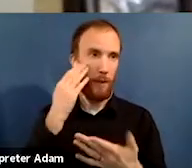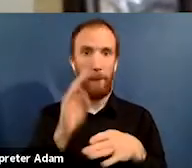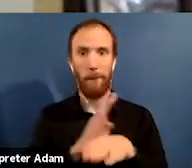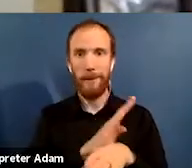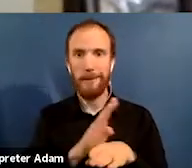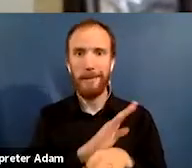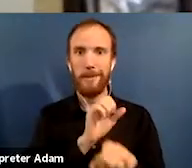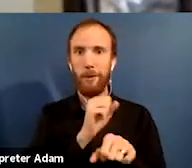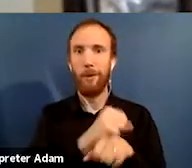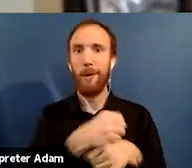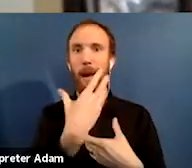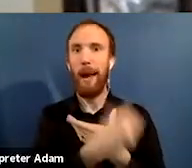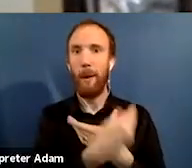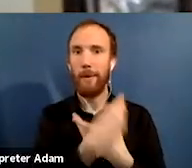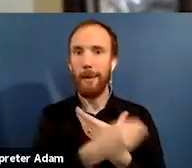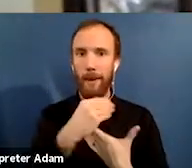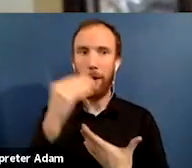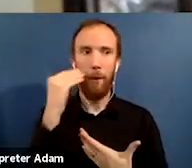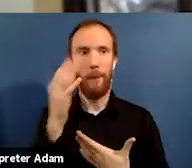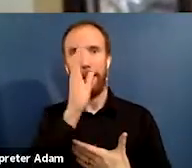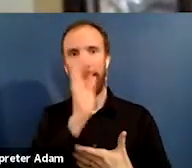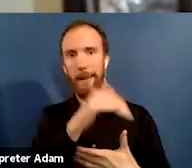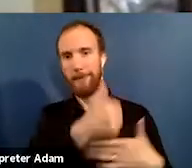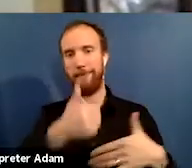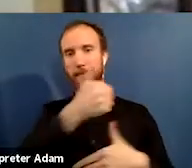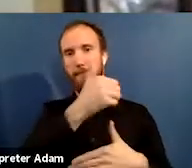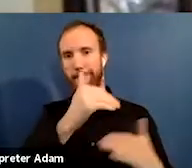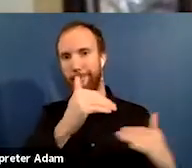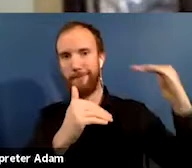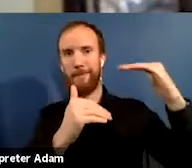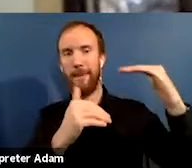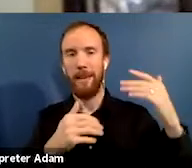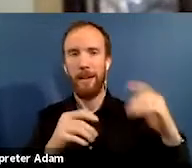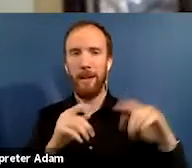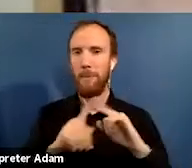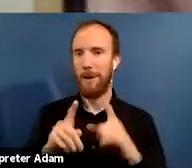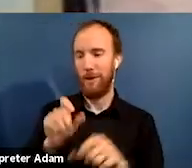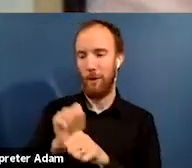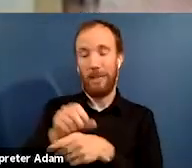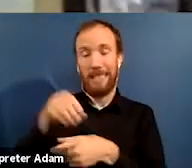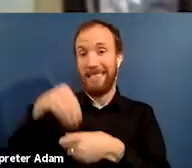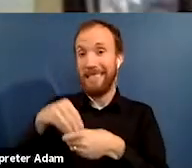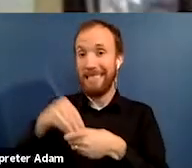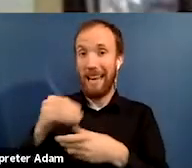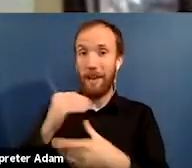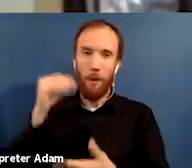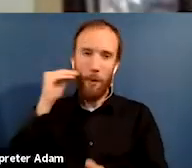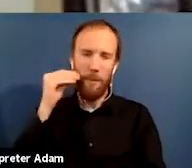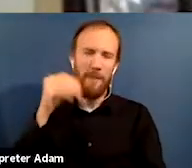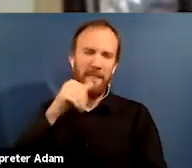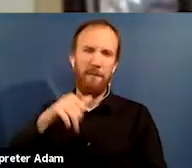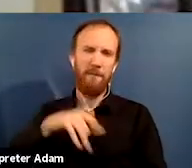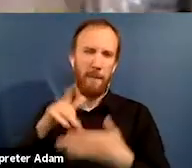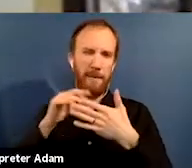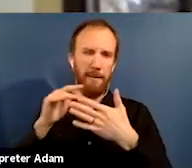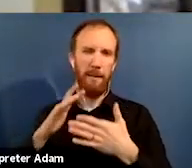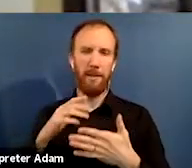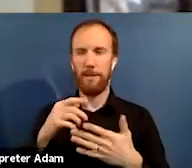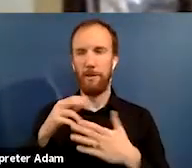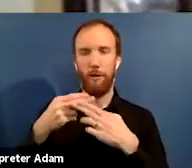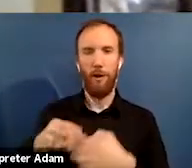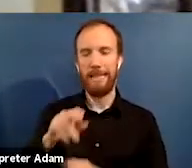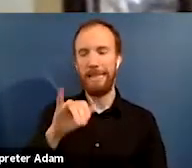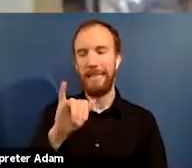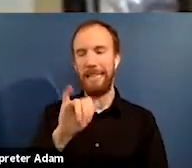home. And yet the work that we do inside the home, this is what feminist labor studies scholars call invisible labor, because it is hidden from the public